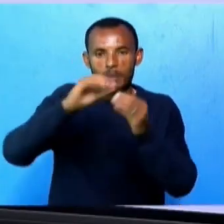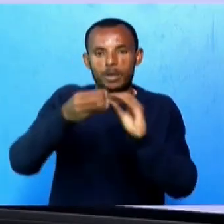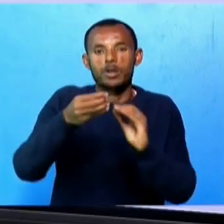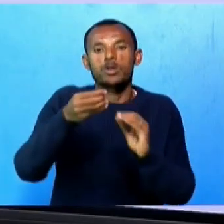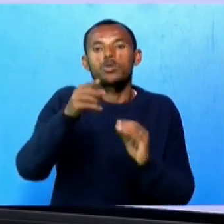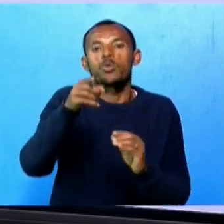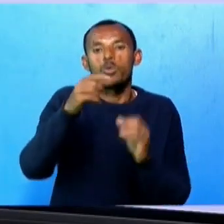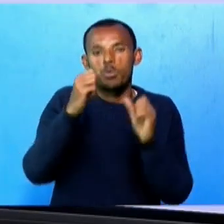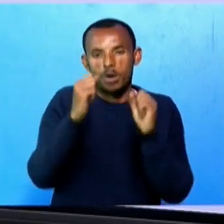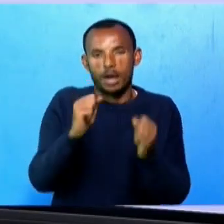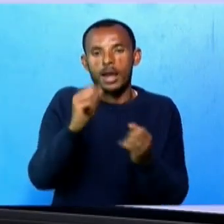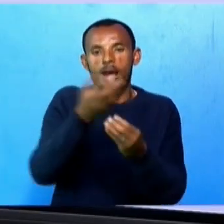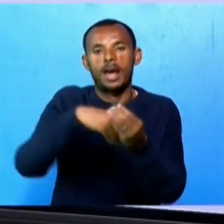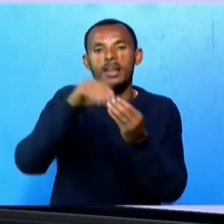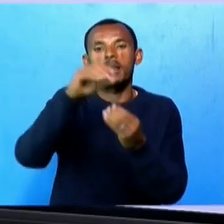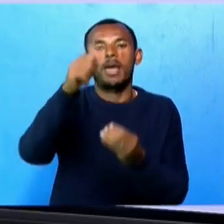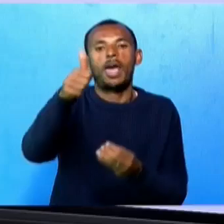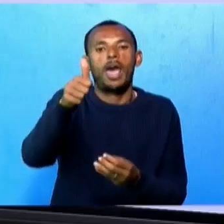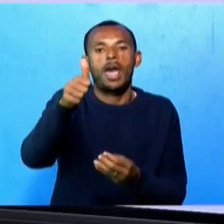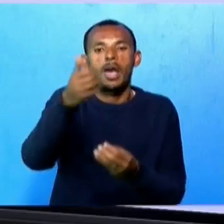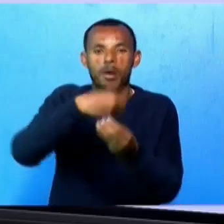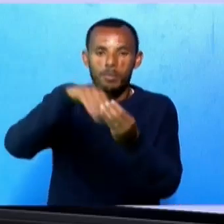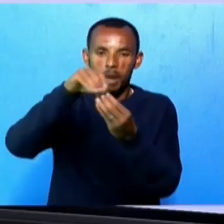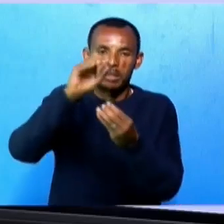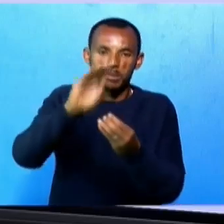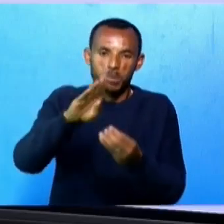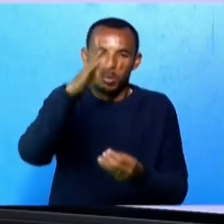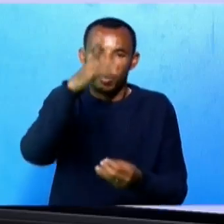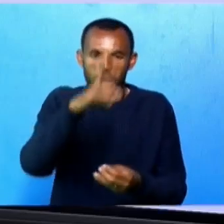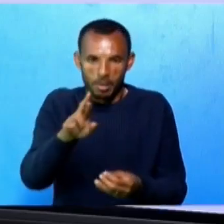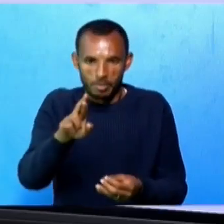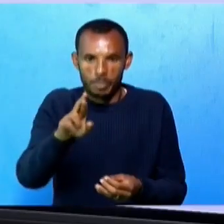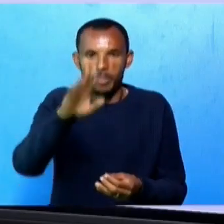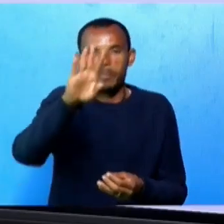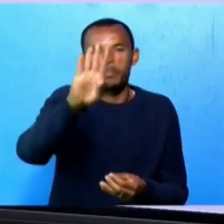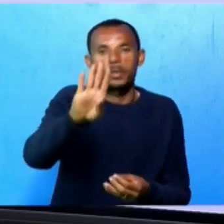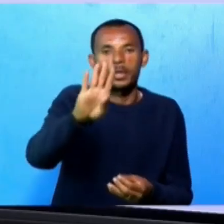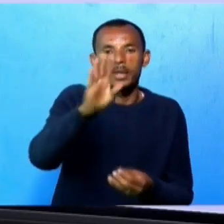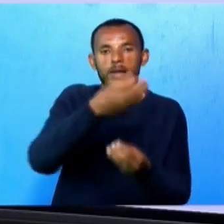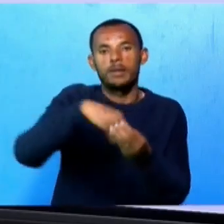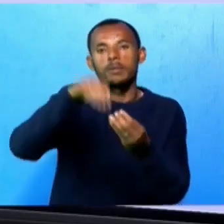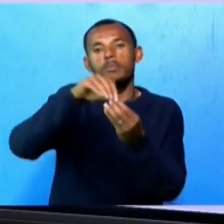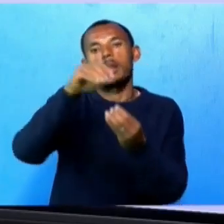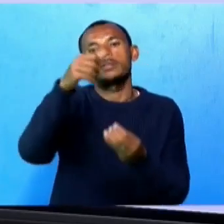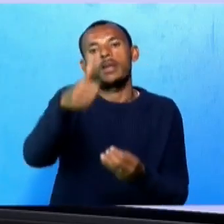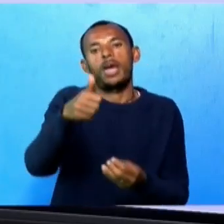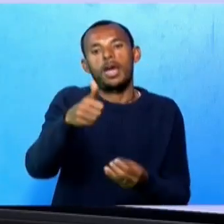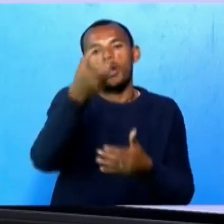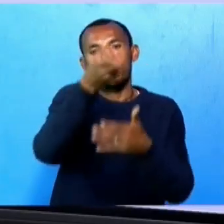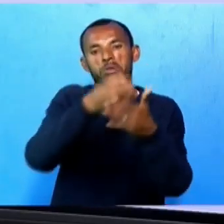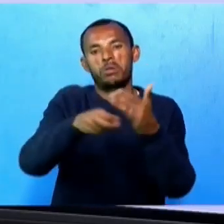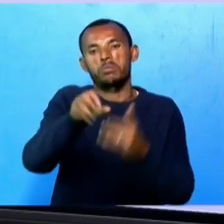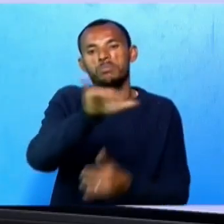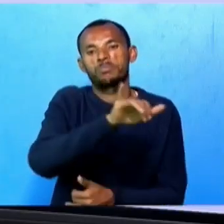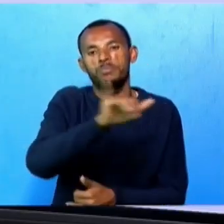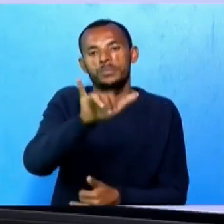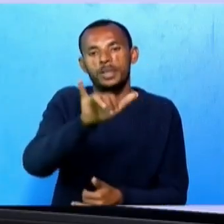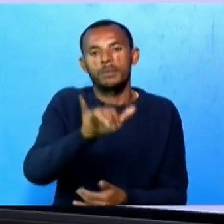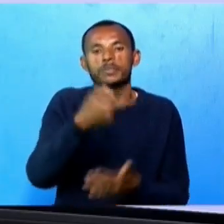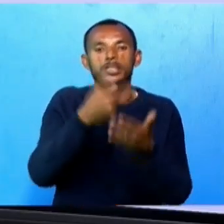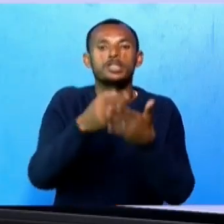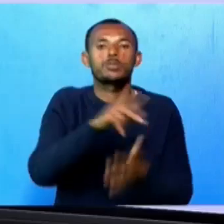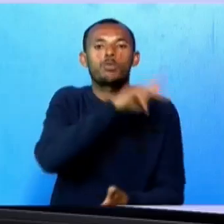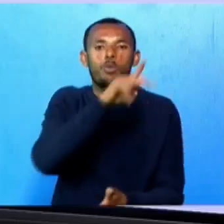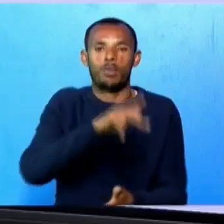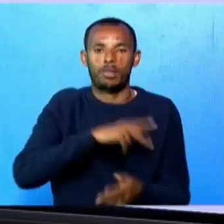add in a plus b form or b plus a form. The result will be the same. This property